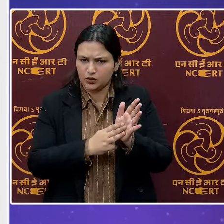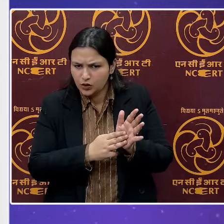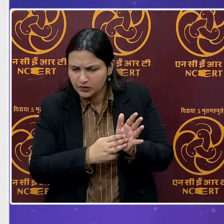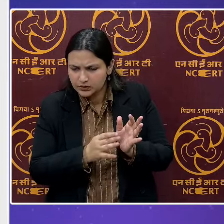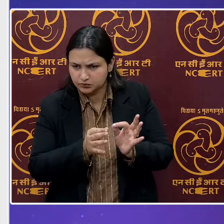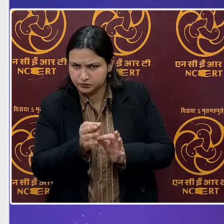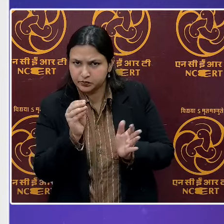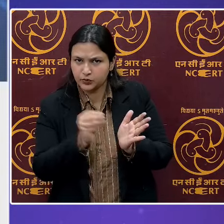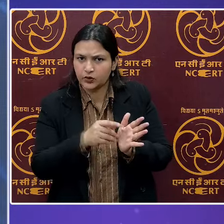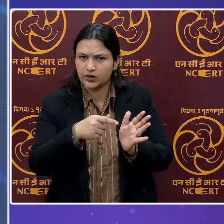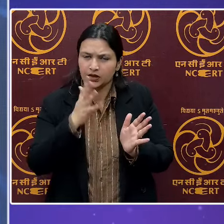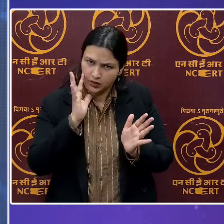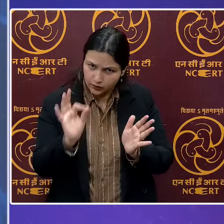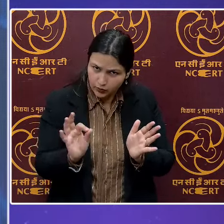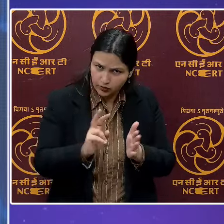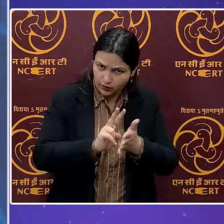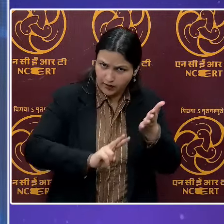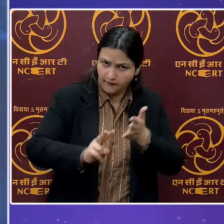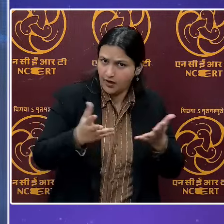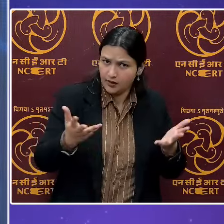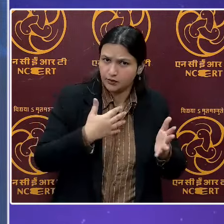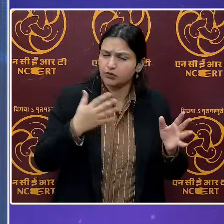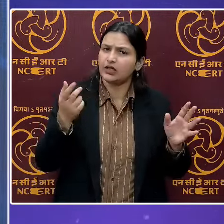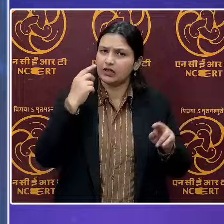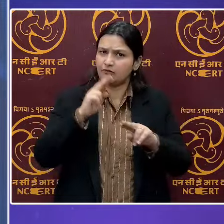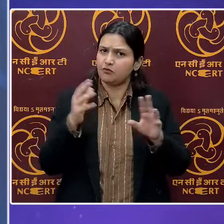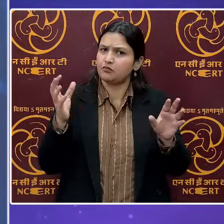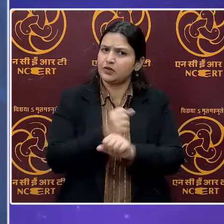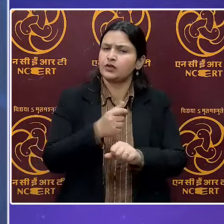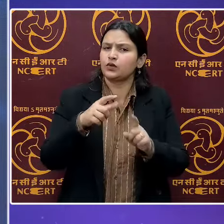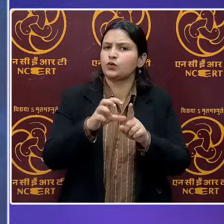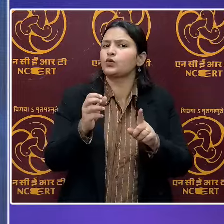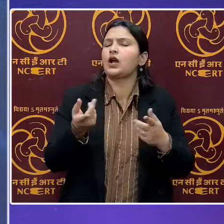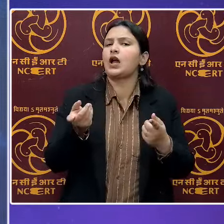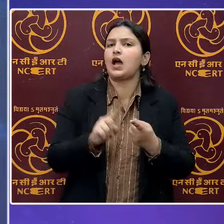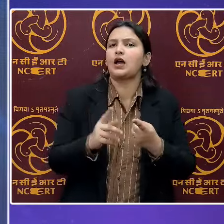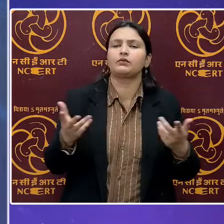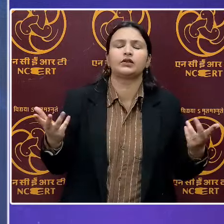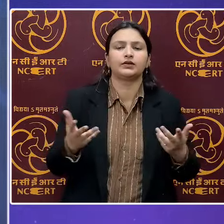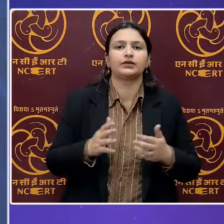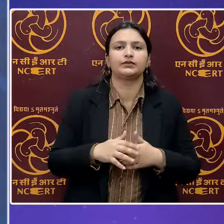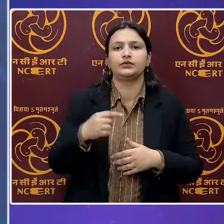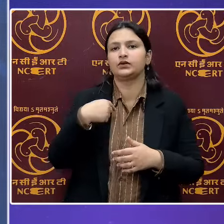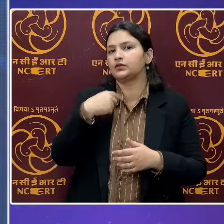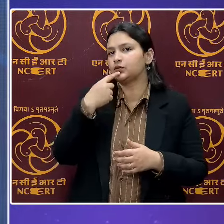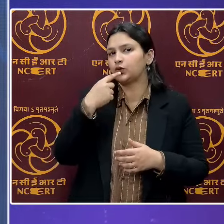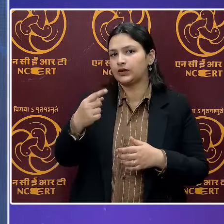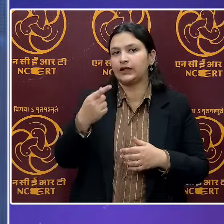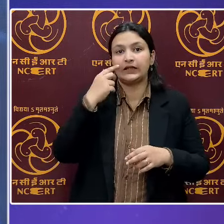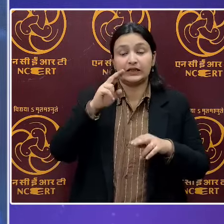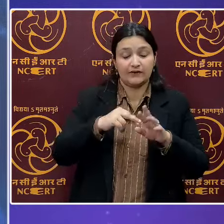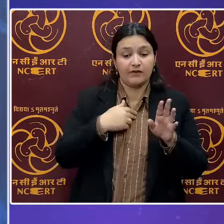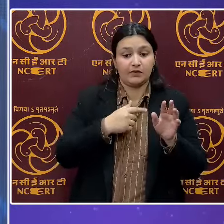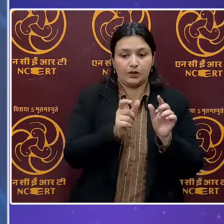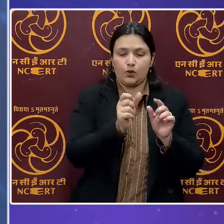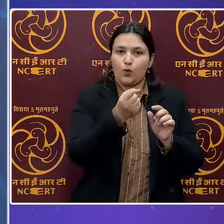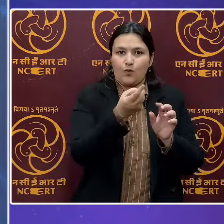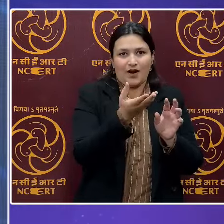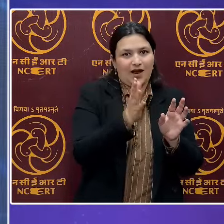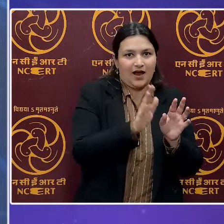we write, if we write x is 5 meter, that means meter is the unit of length. That means that quantity x